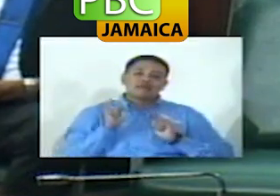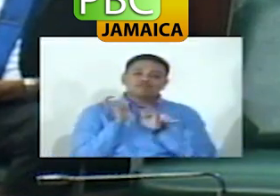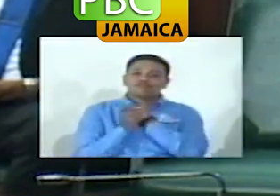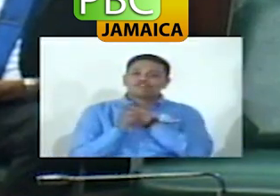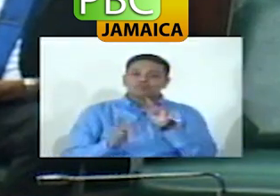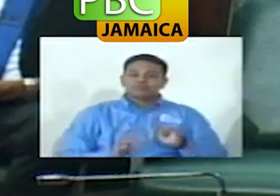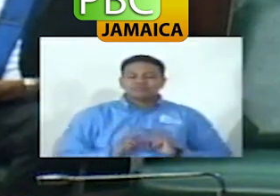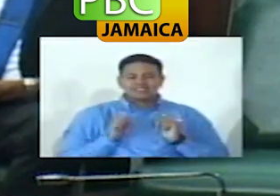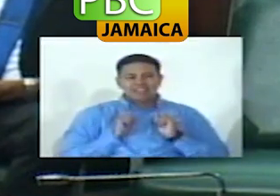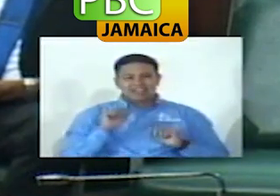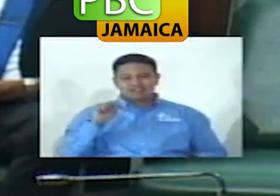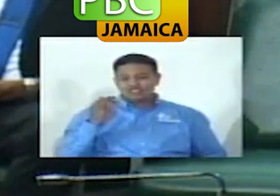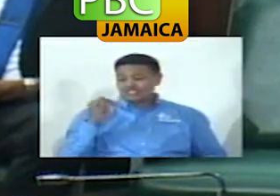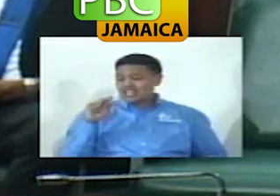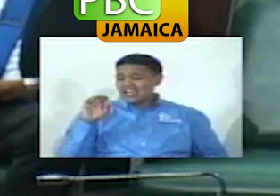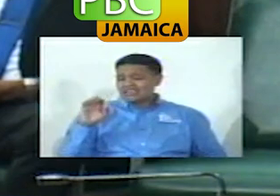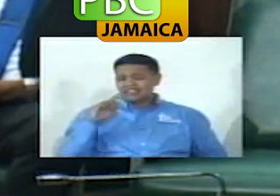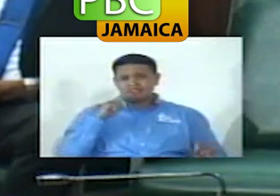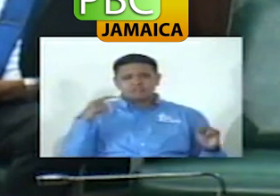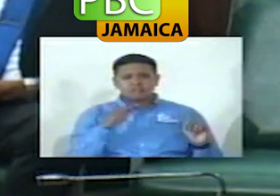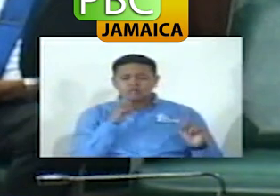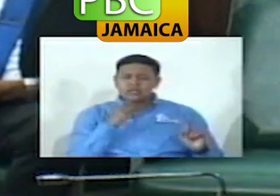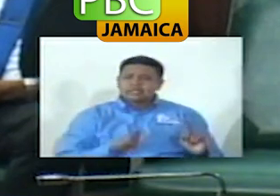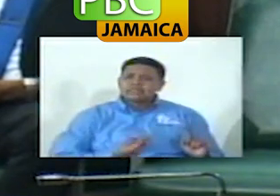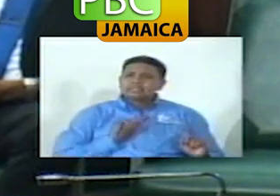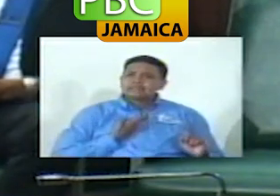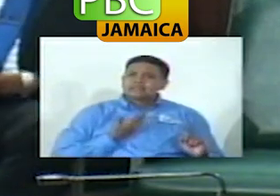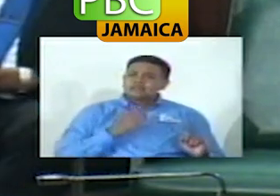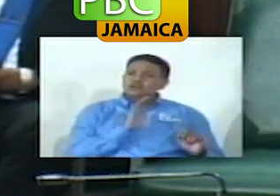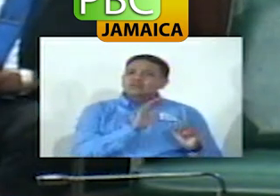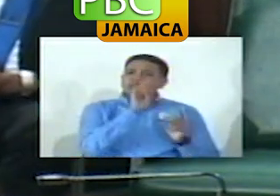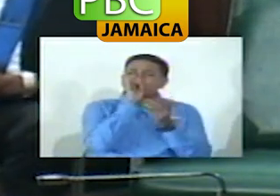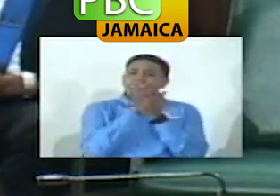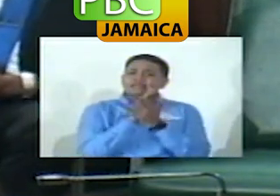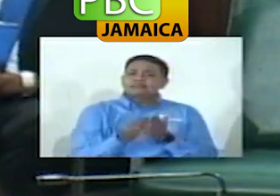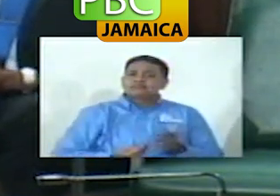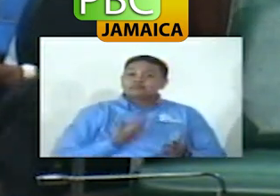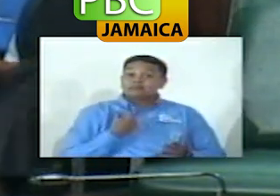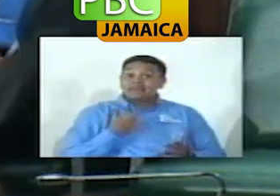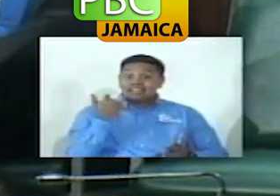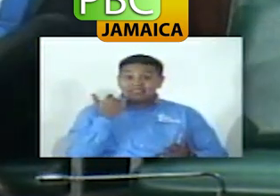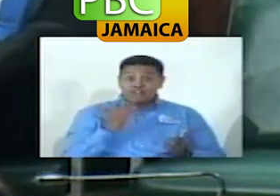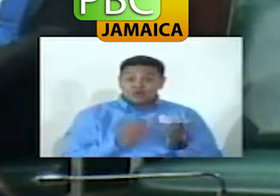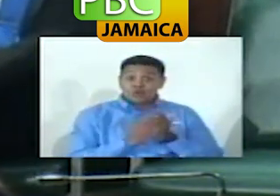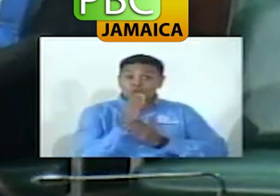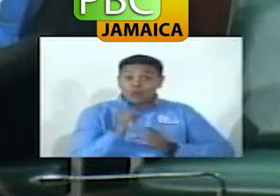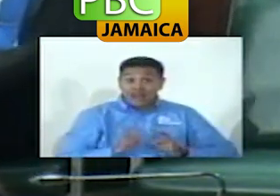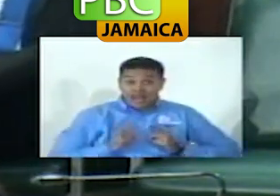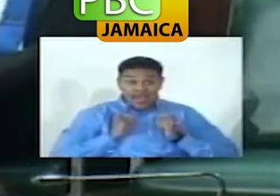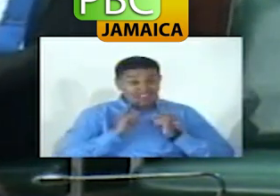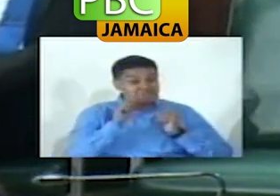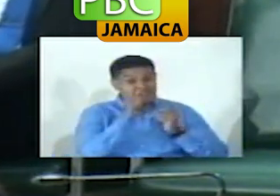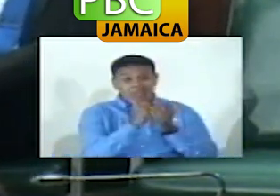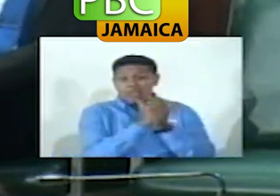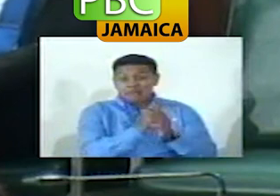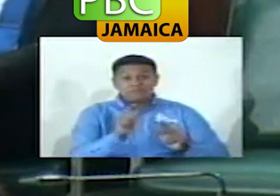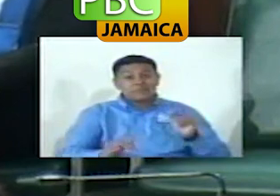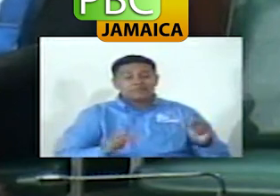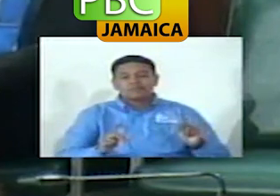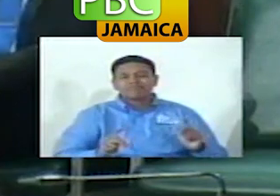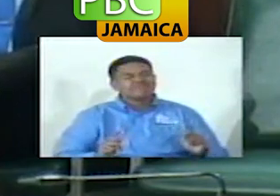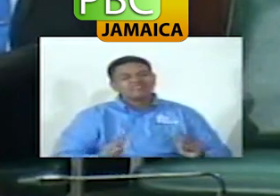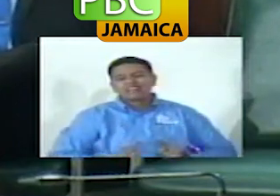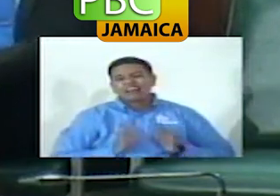Shahine truly inspired me with her belief that if you go through life and you are not helping people, then life is